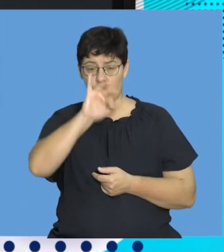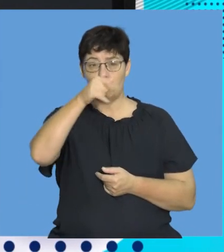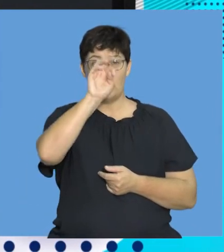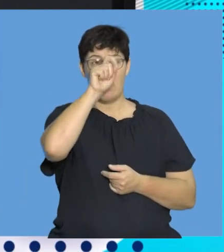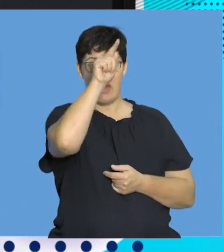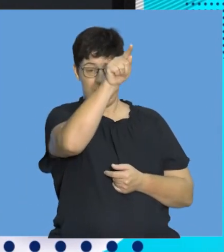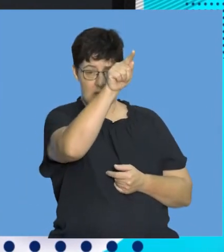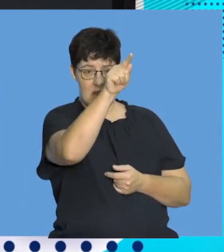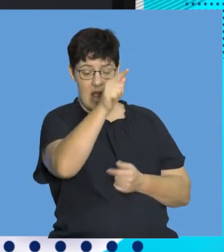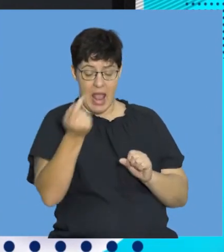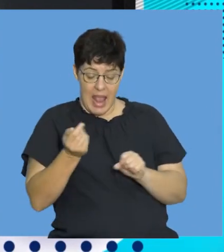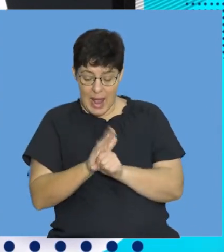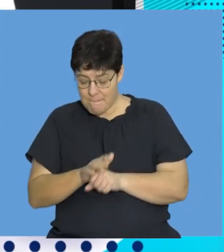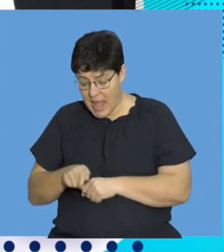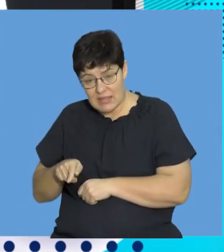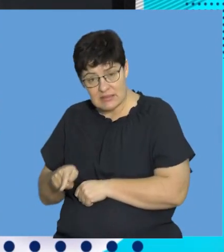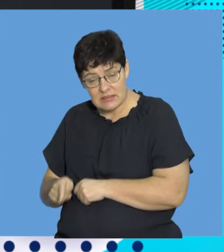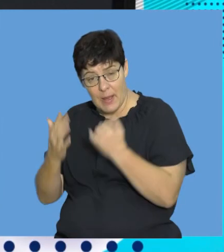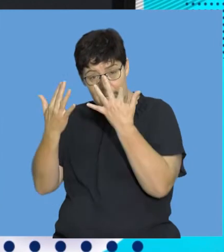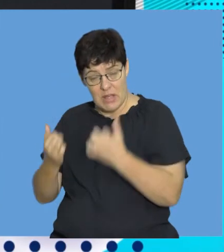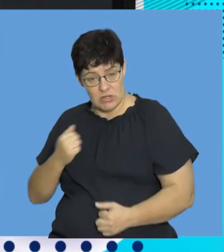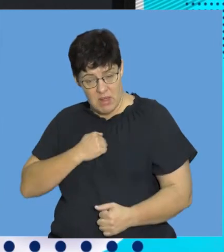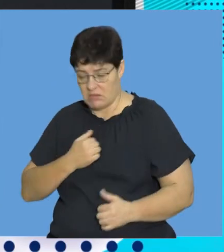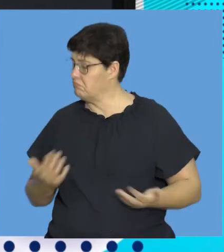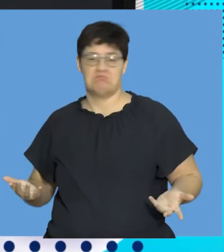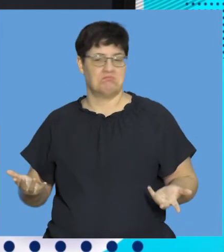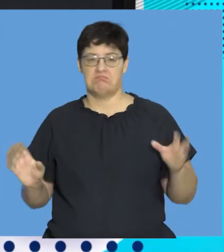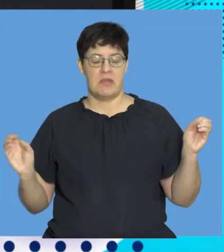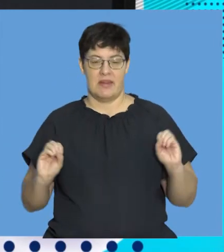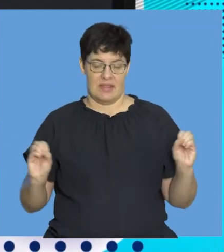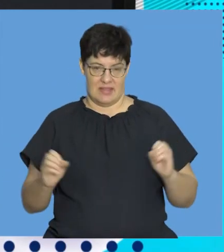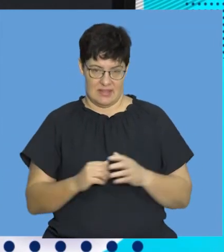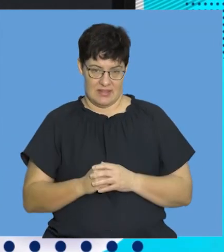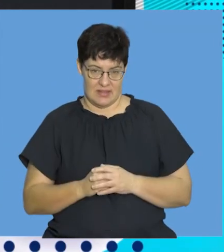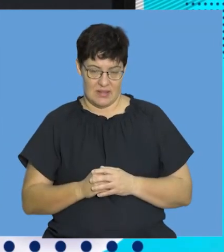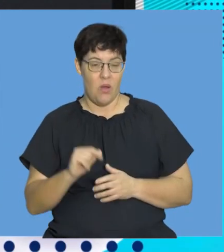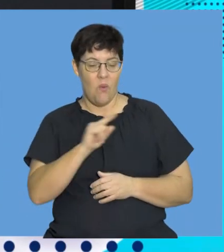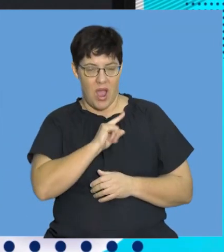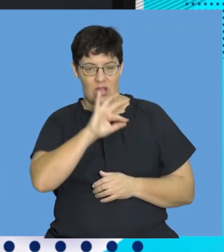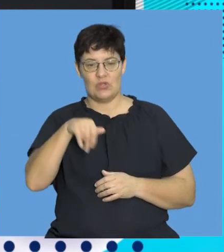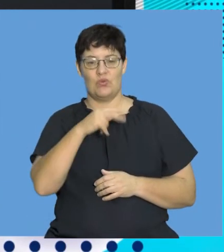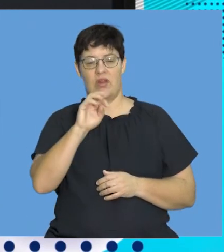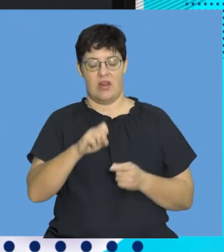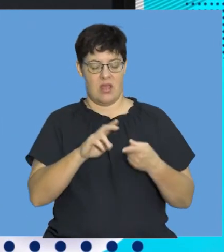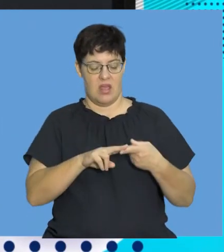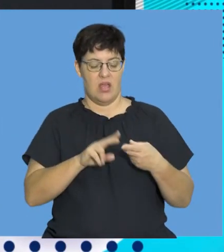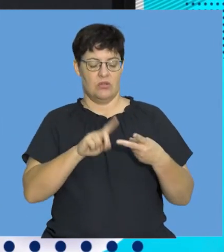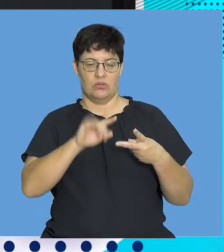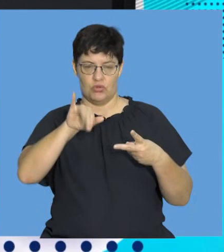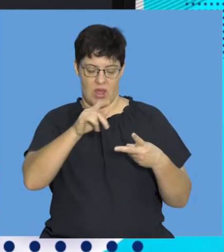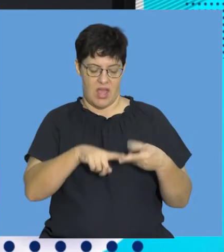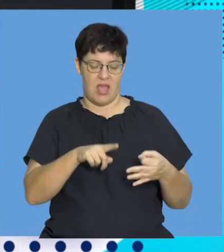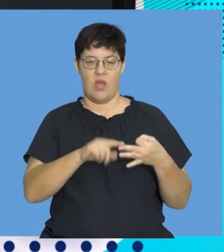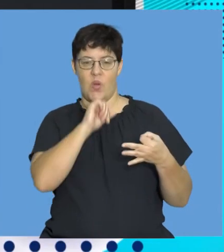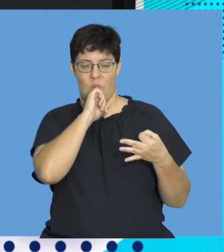credit sale does not impact on my budget period because June will be June, July, and August.